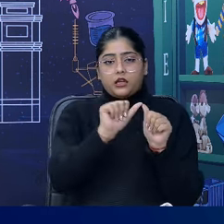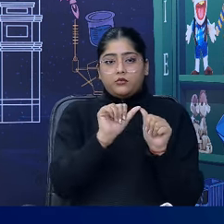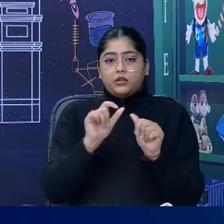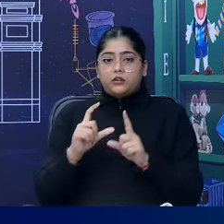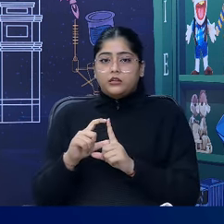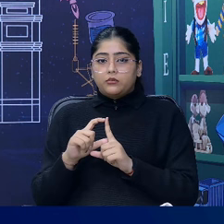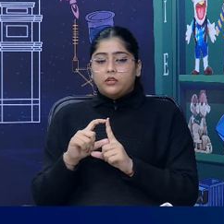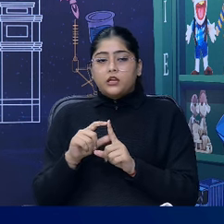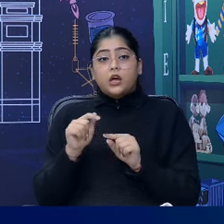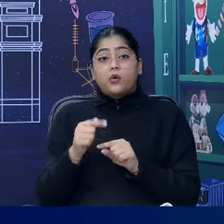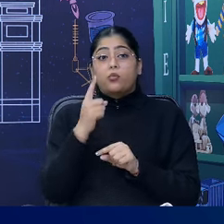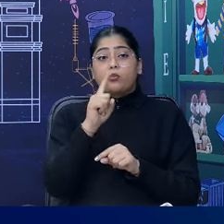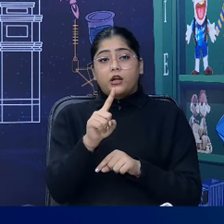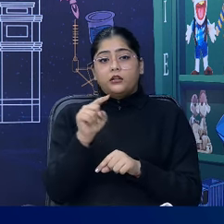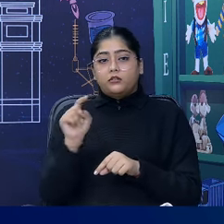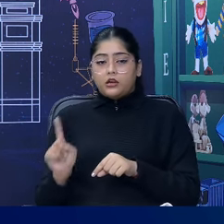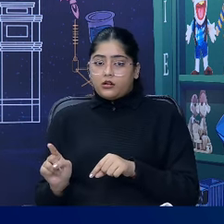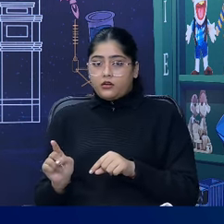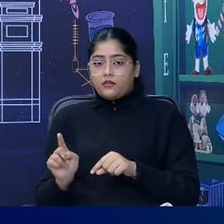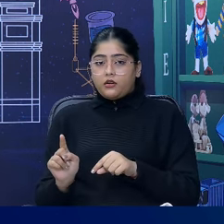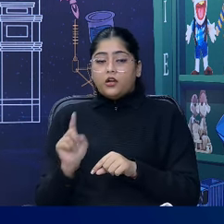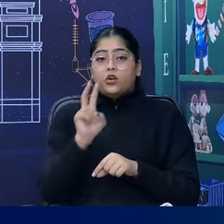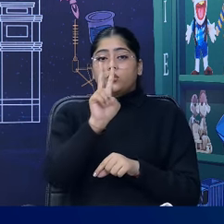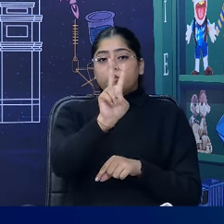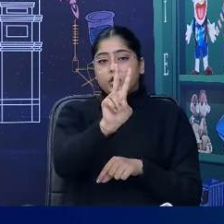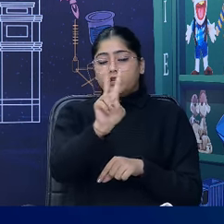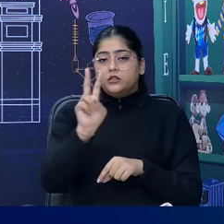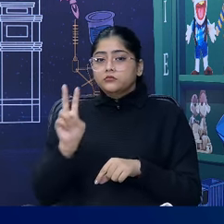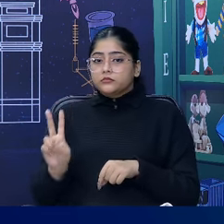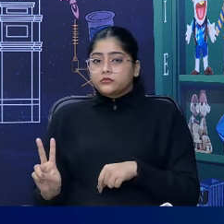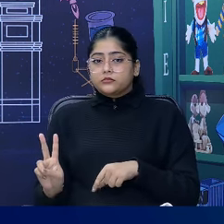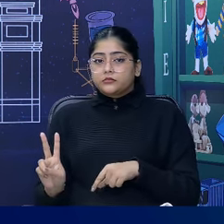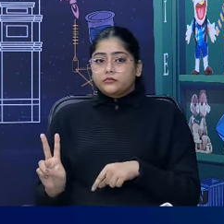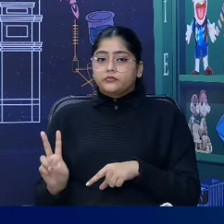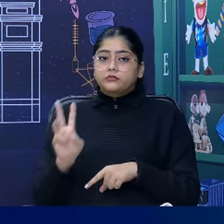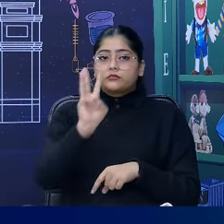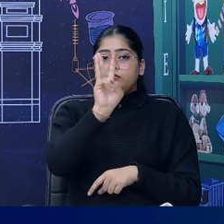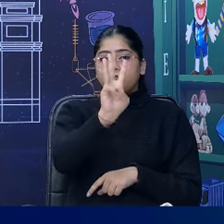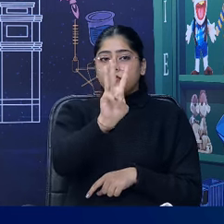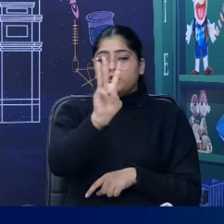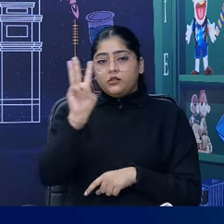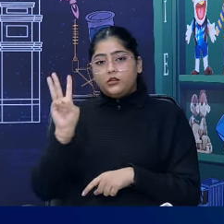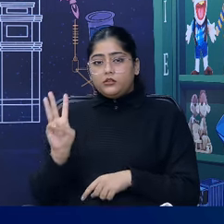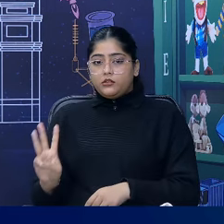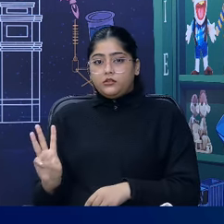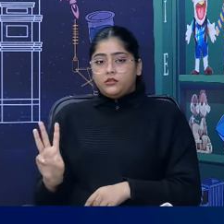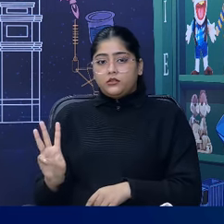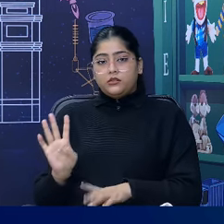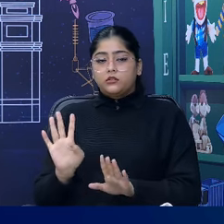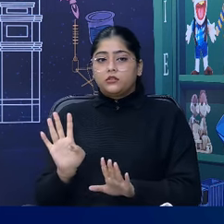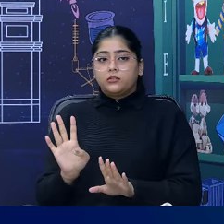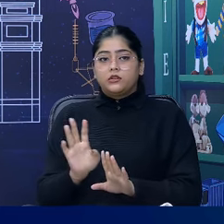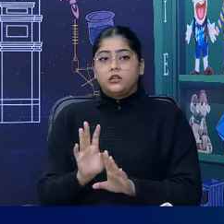Aur elements bhi same hai. 1 wahan hai, 1 yahan bhi hai. 2 yahan hai, yahan bhi hai. 3 yahan hai, yahan